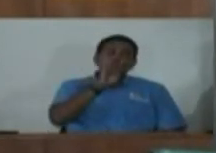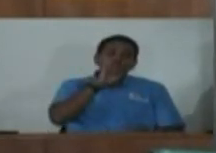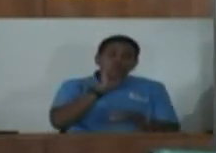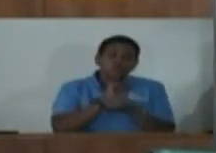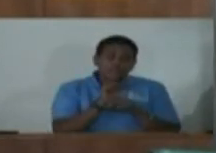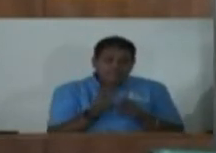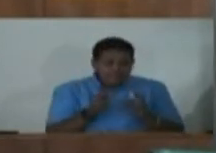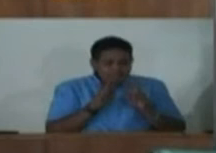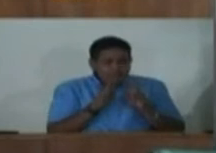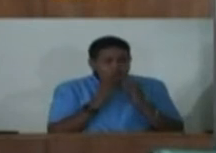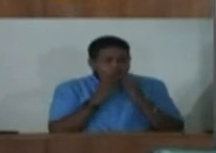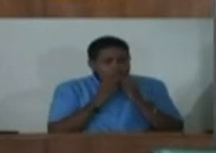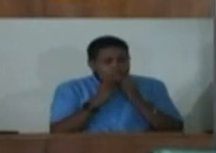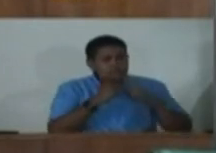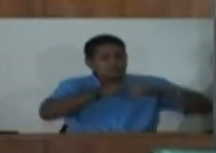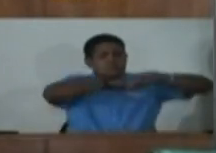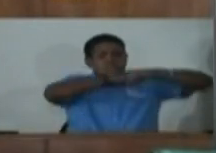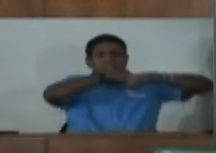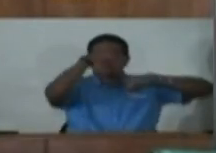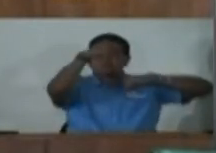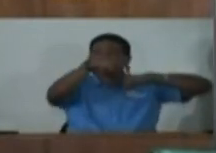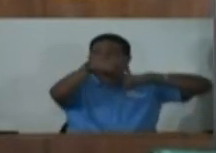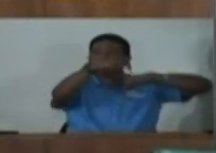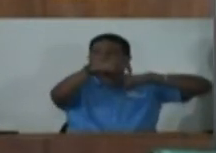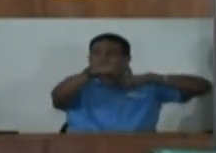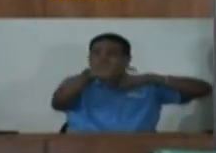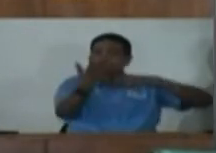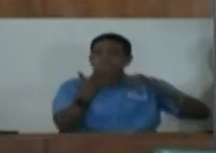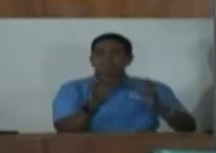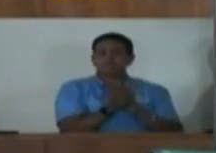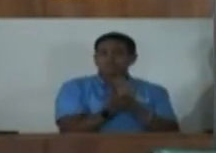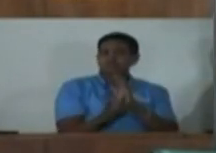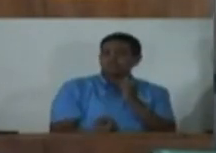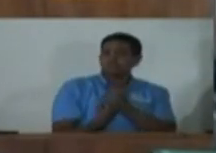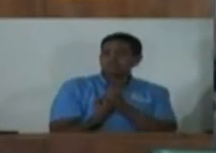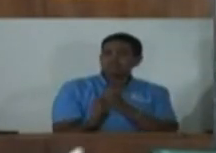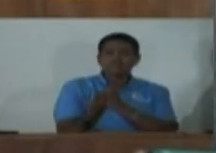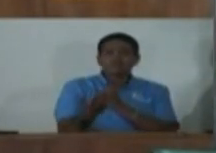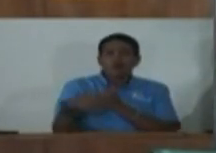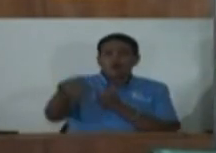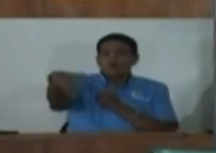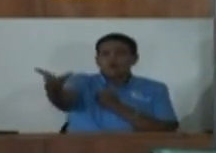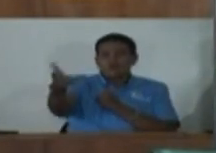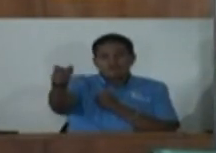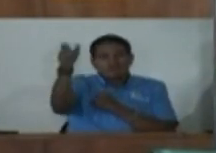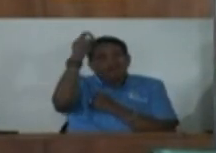value and the protection that this piece of legislation offers.